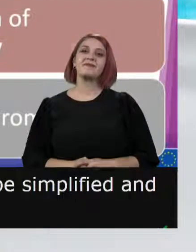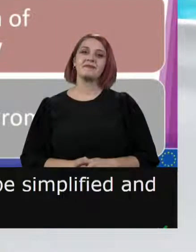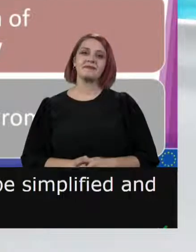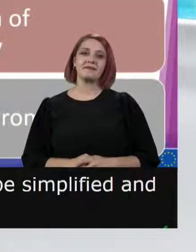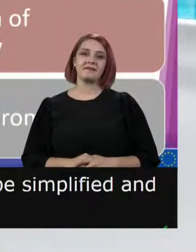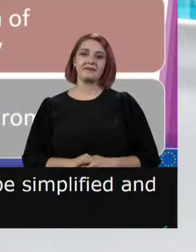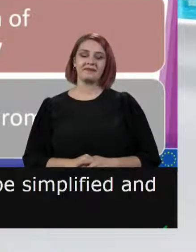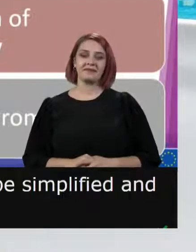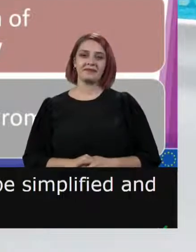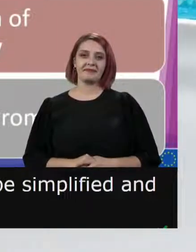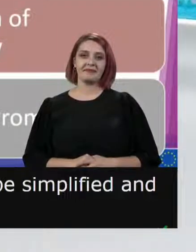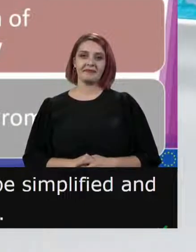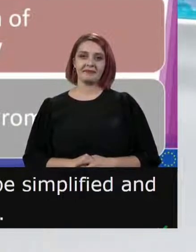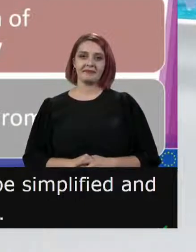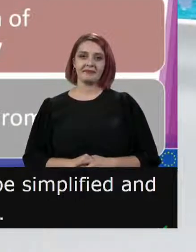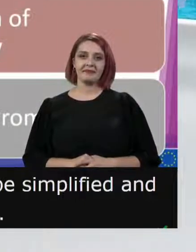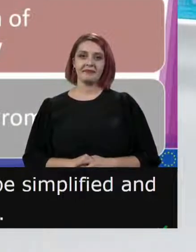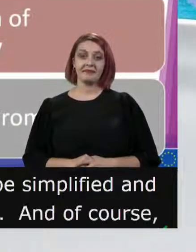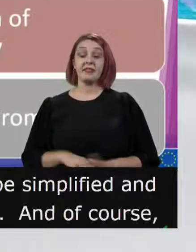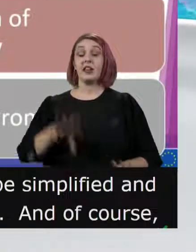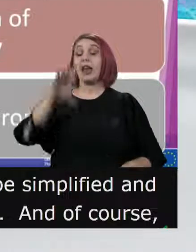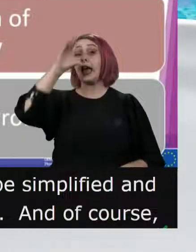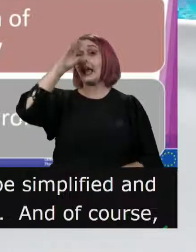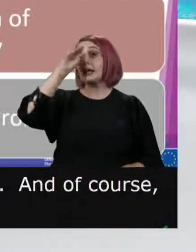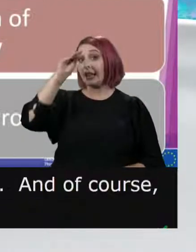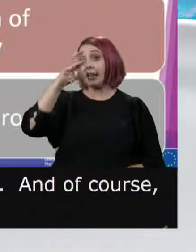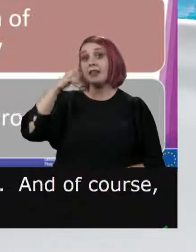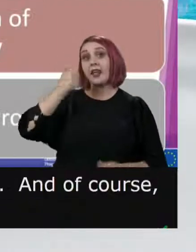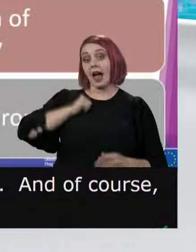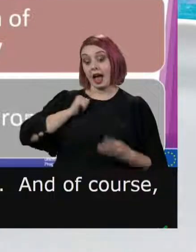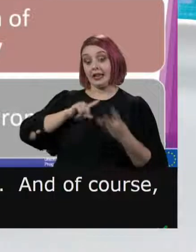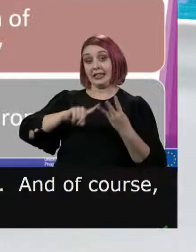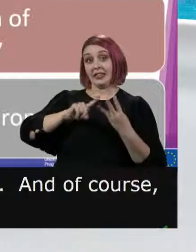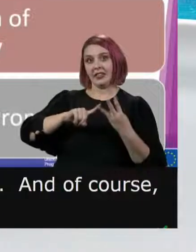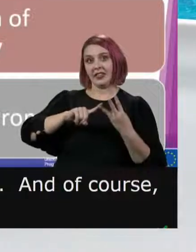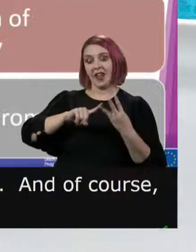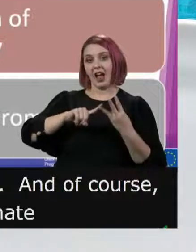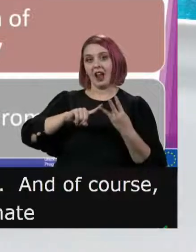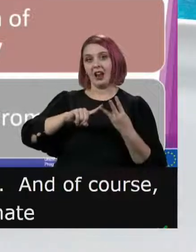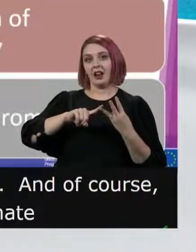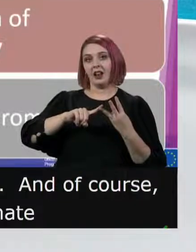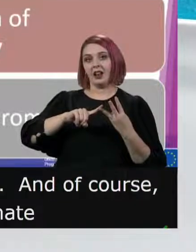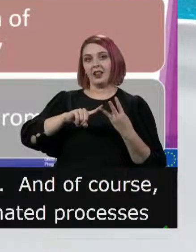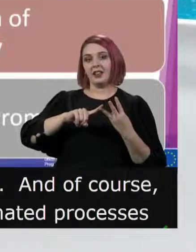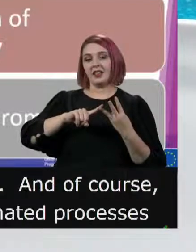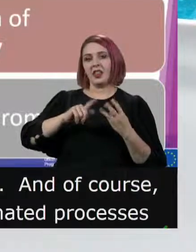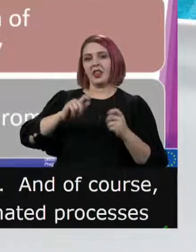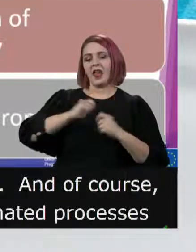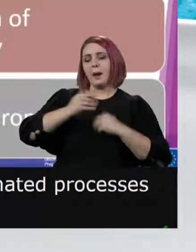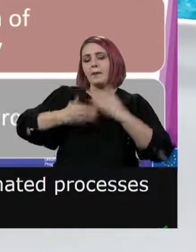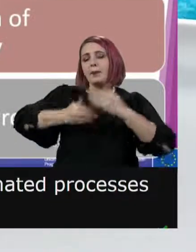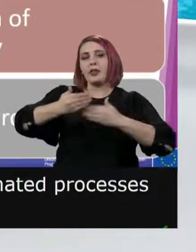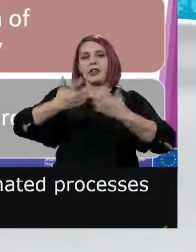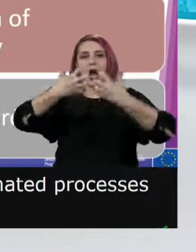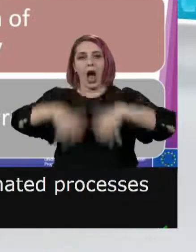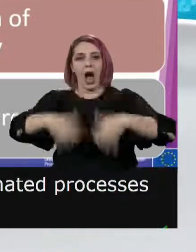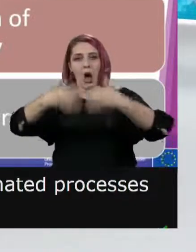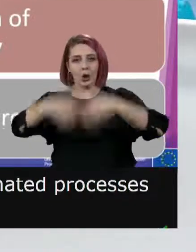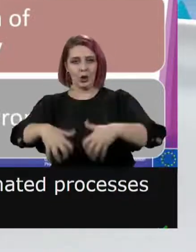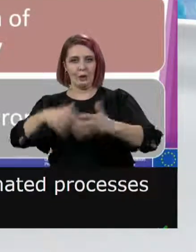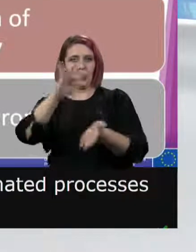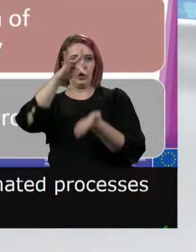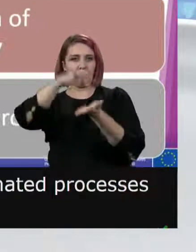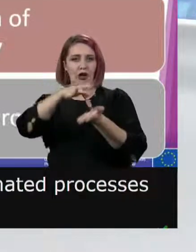intelligence lies under many of the automated processes that we use for accessibility, ranging